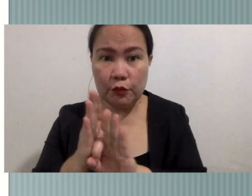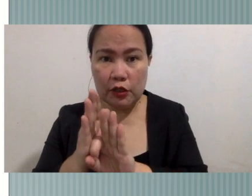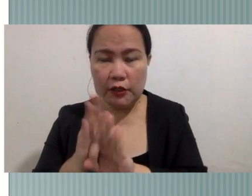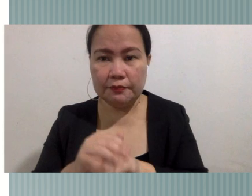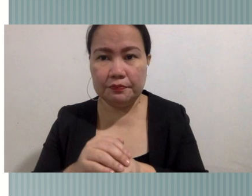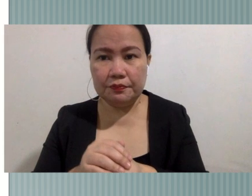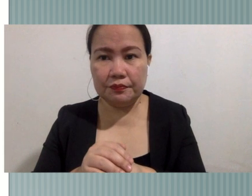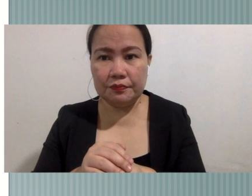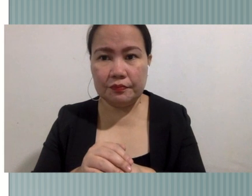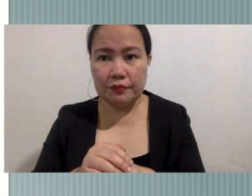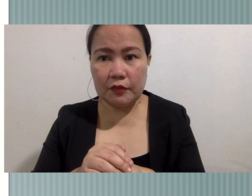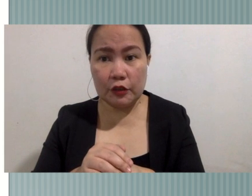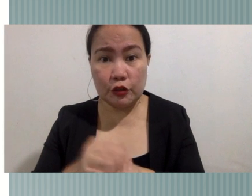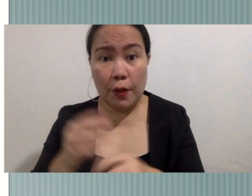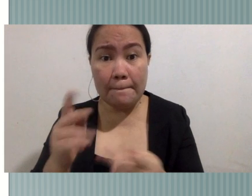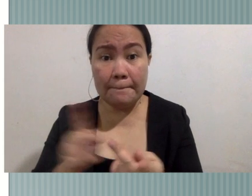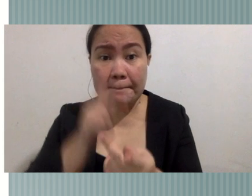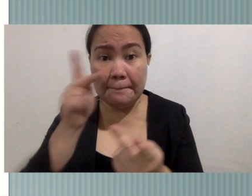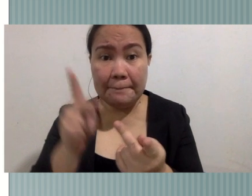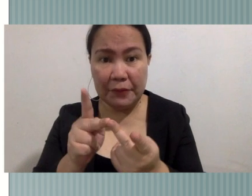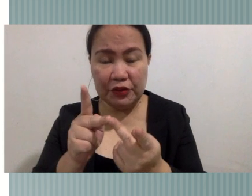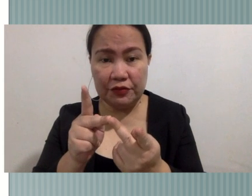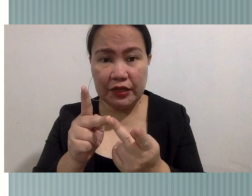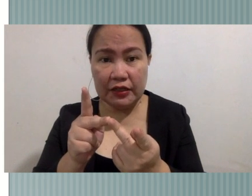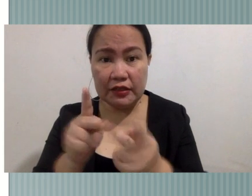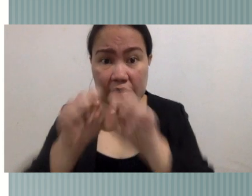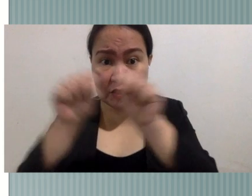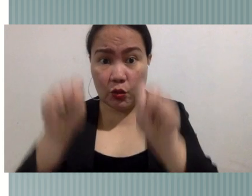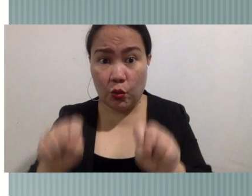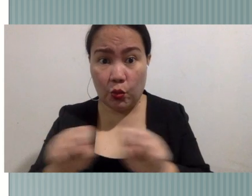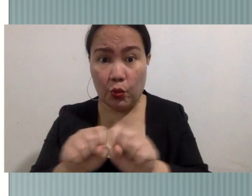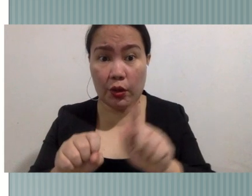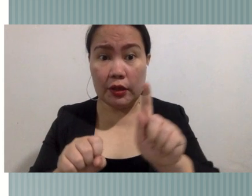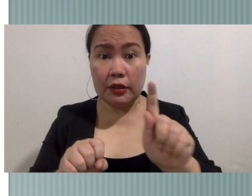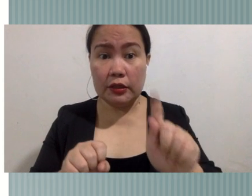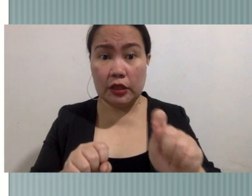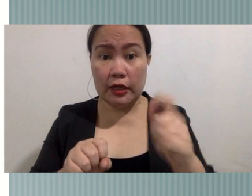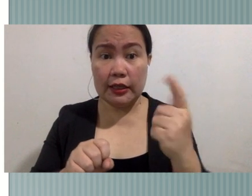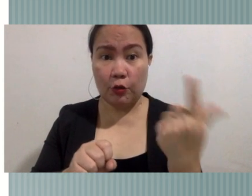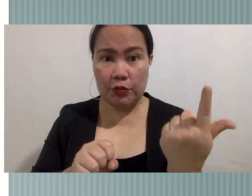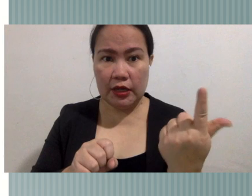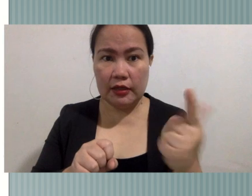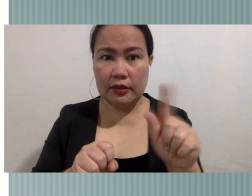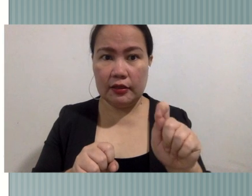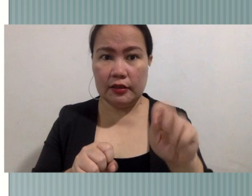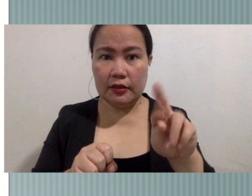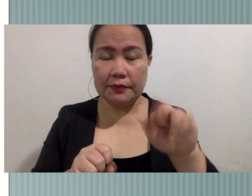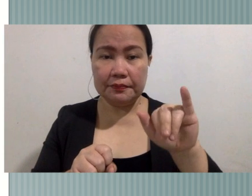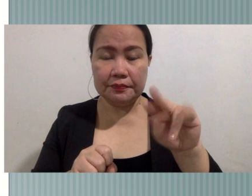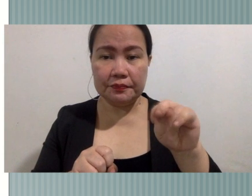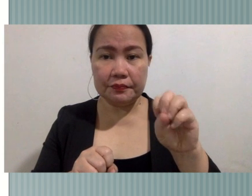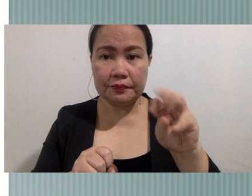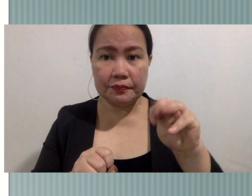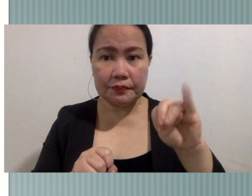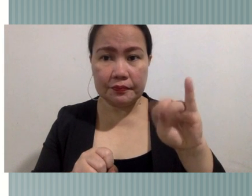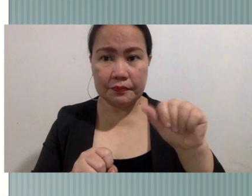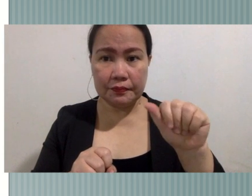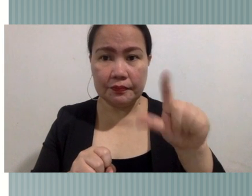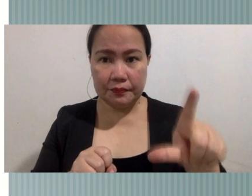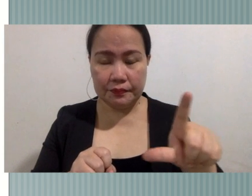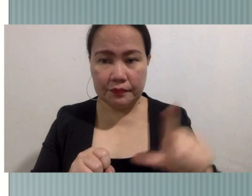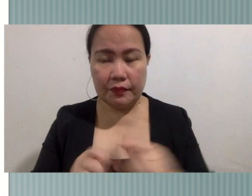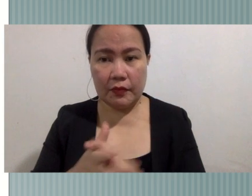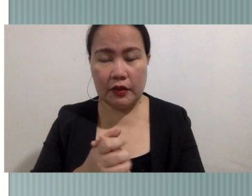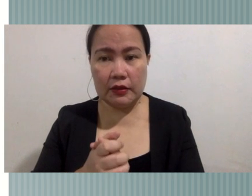Para maging perfect square trinomial yung isang expression, so para dagdagan ang x squared plus bx,